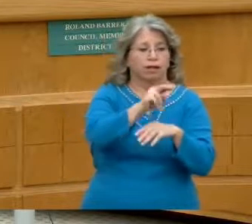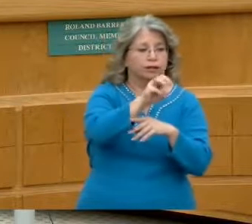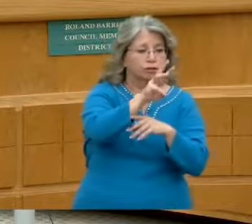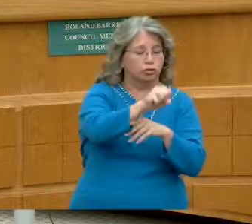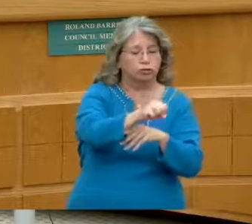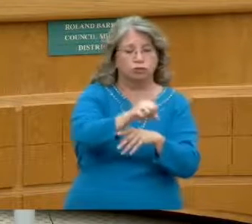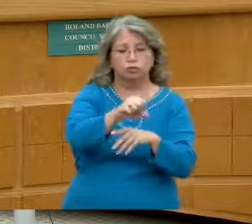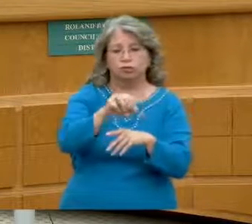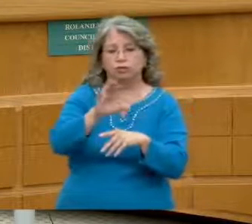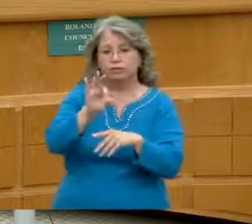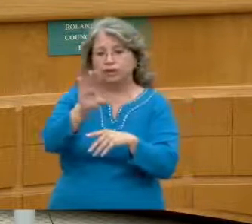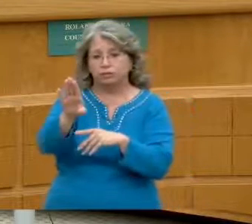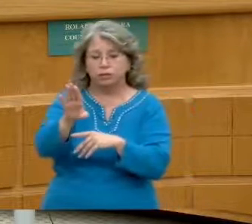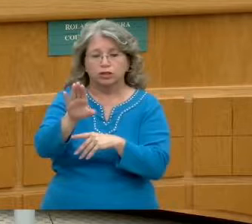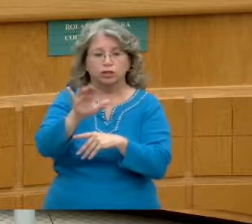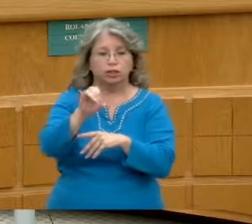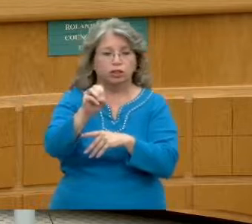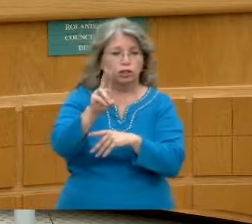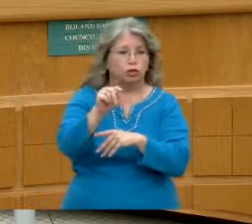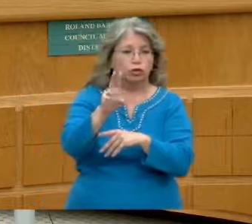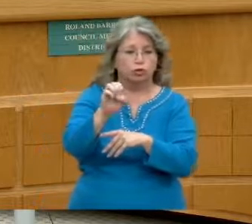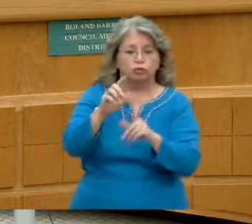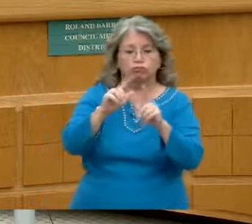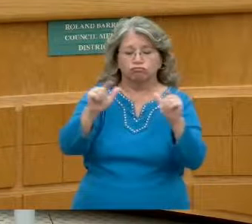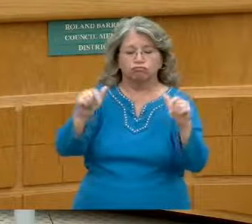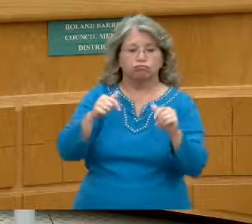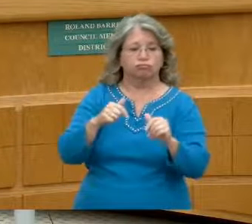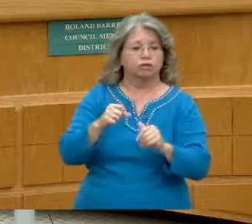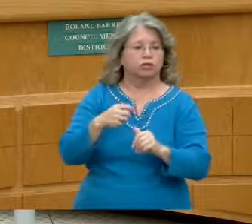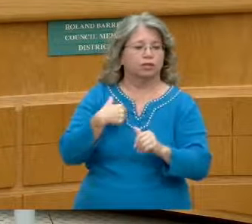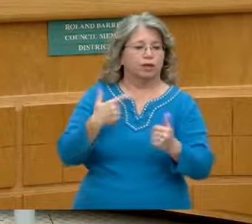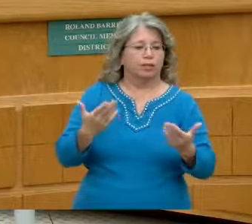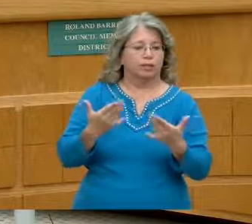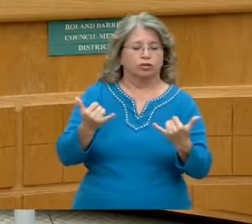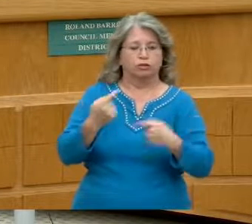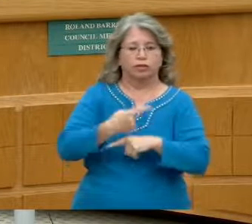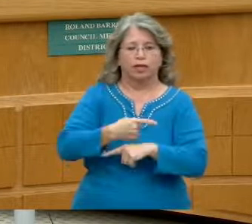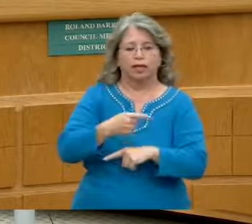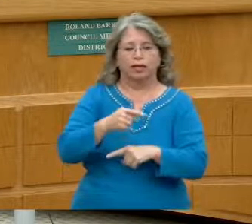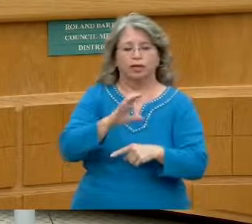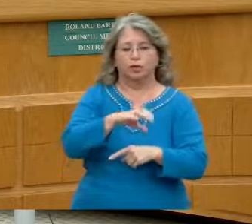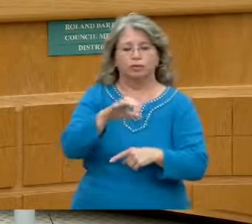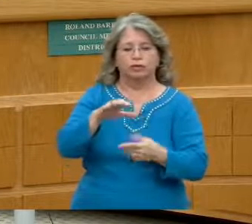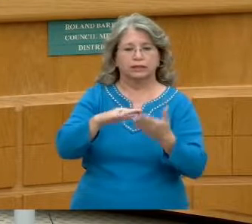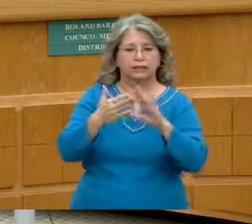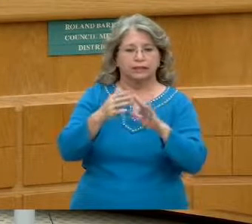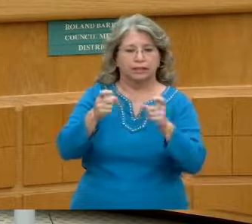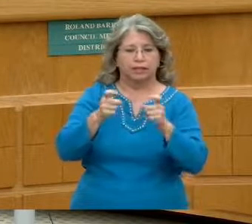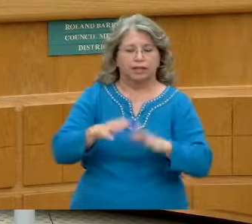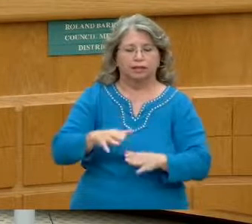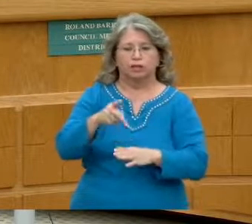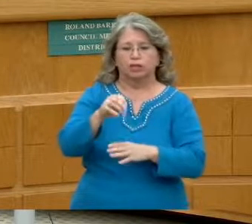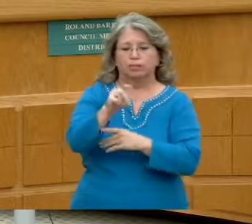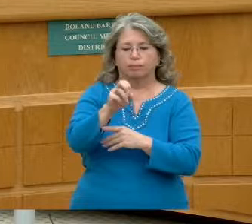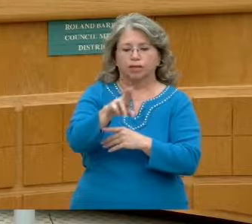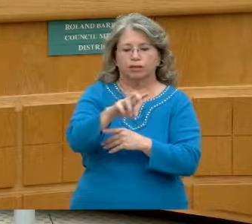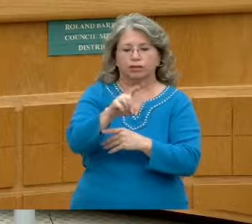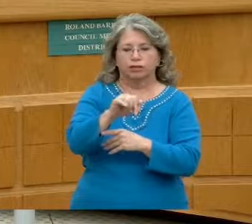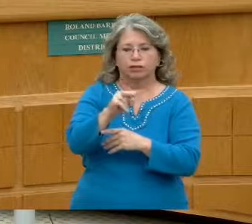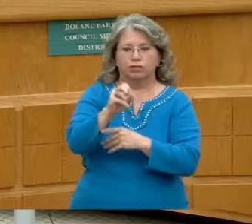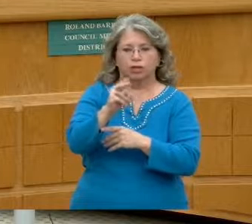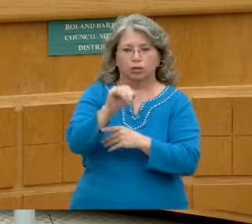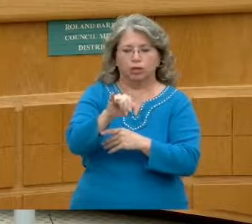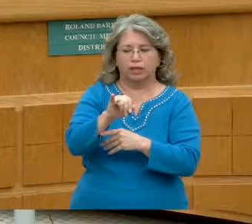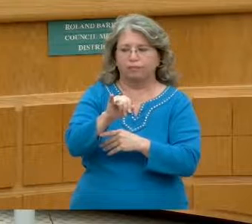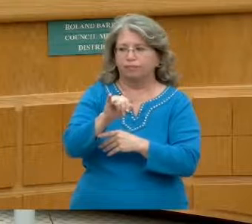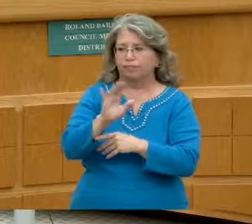Facebook page, YouTube, and so on. And so I'm here today. I'm Corpus Christi City Manager Peter Zanoni, and Annette Rodriguez, our Health Director,